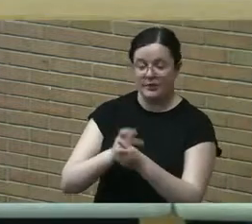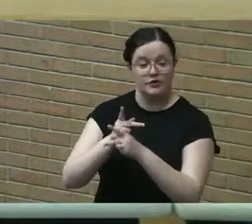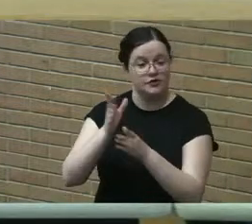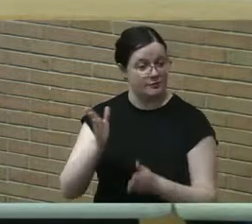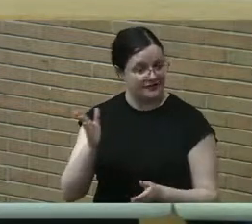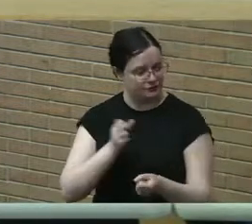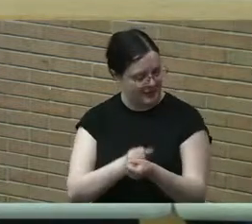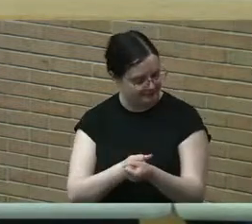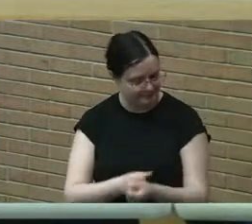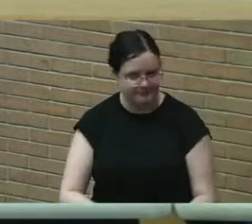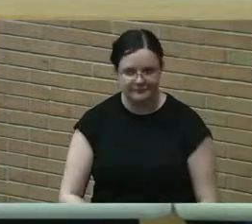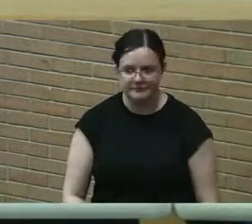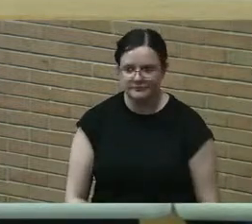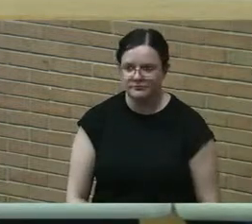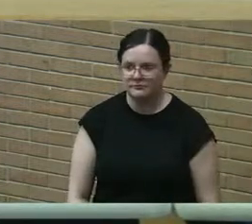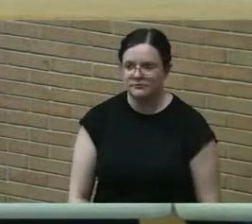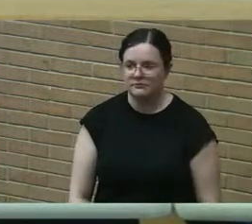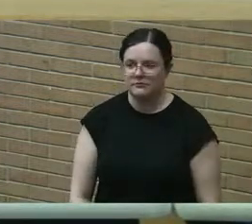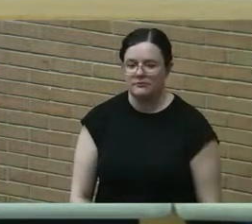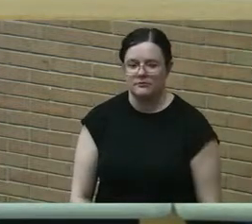Aye.